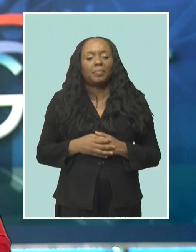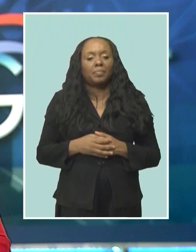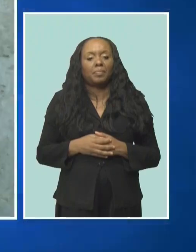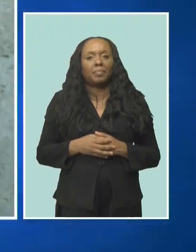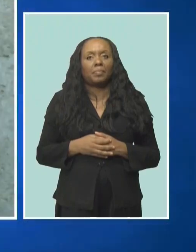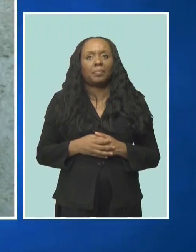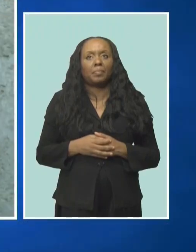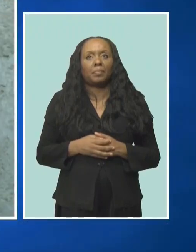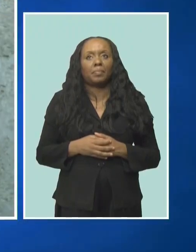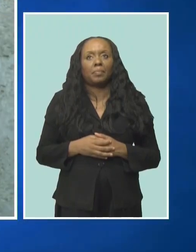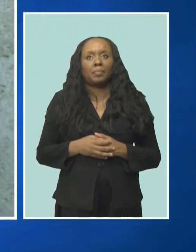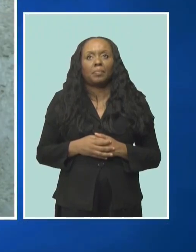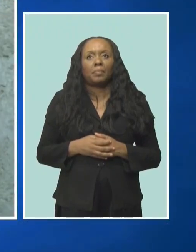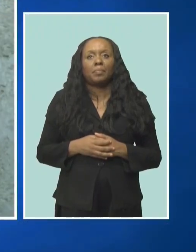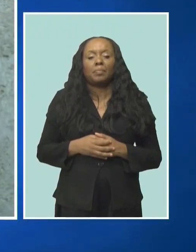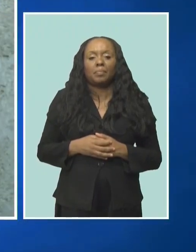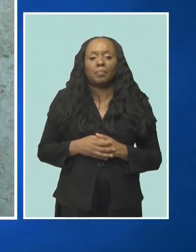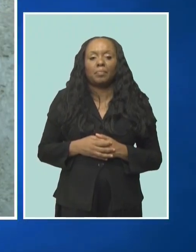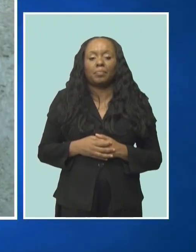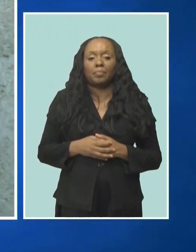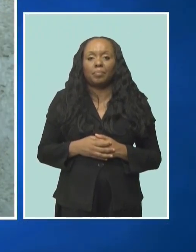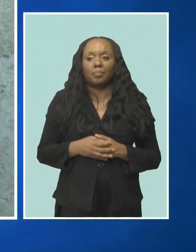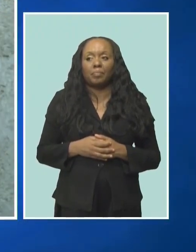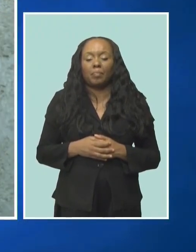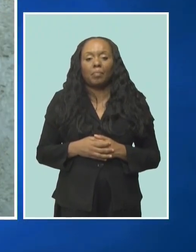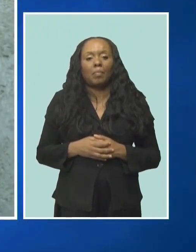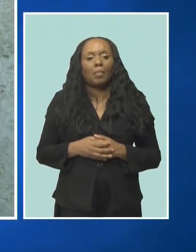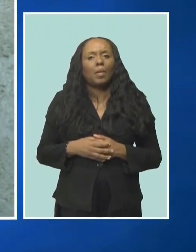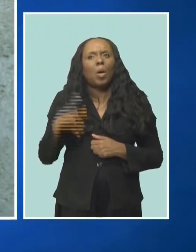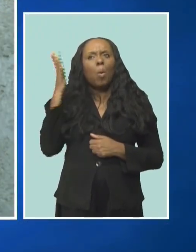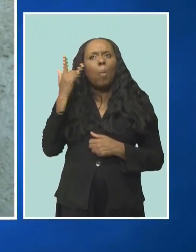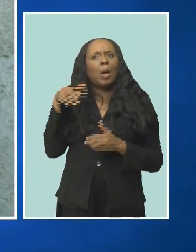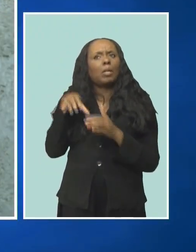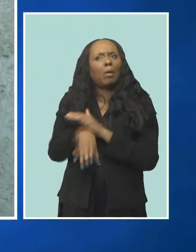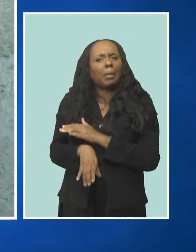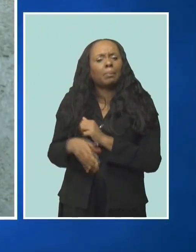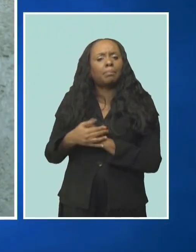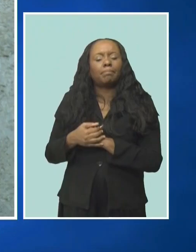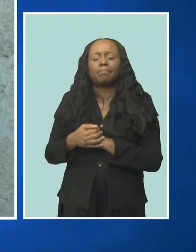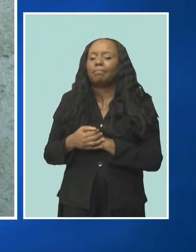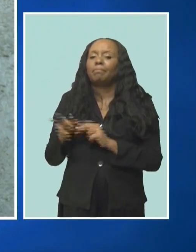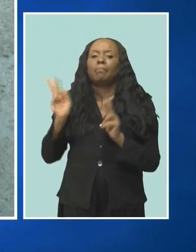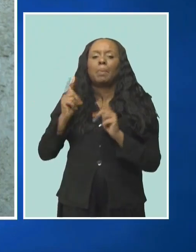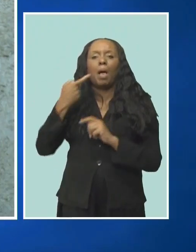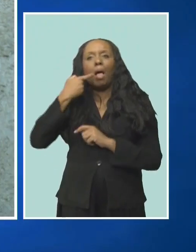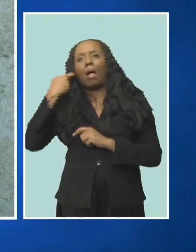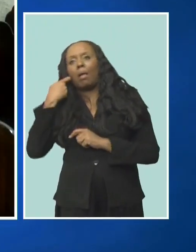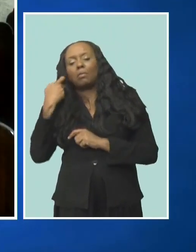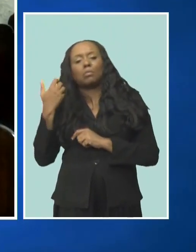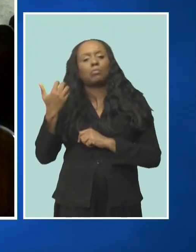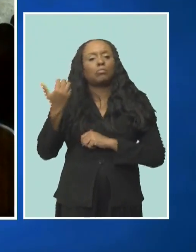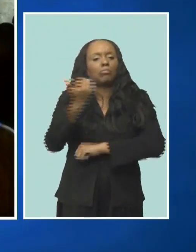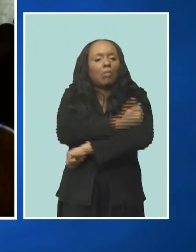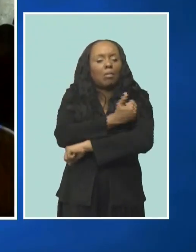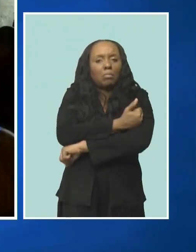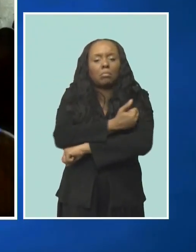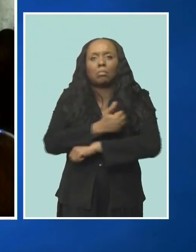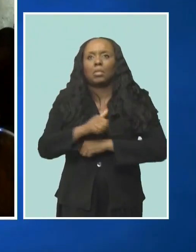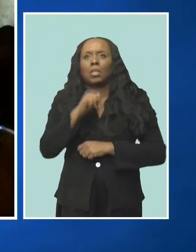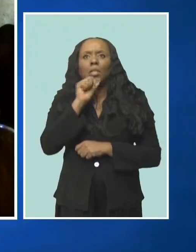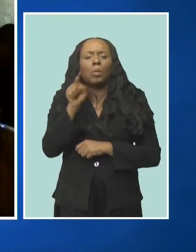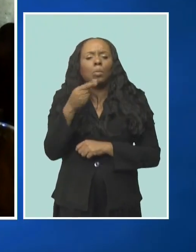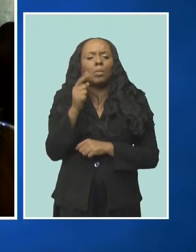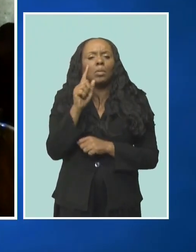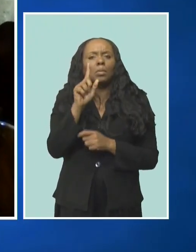The senior police officer says the #1 driver of crime is drugs. He says many are using drugs, and it is not restricted to